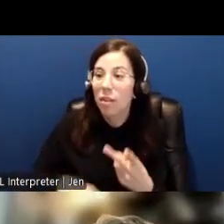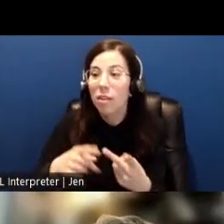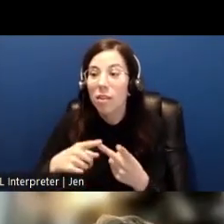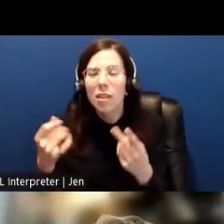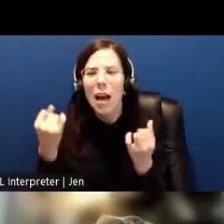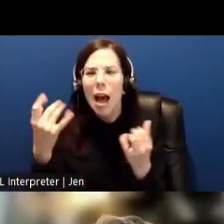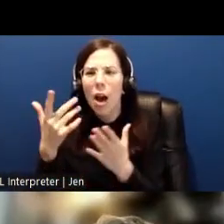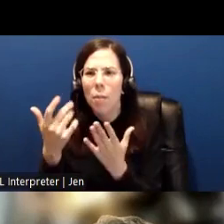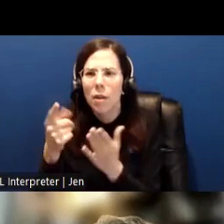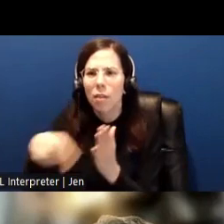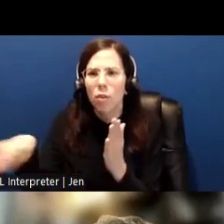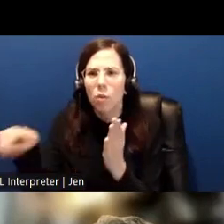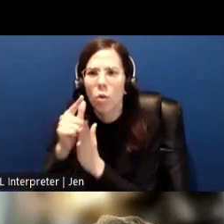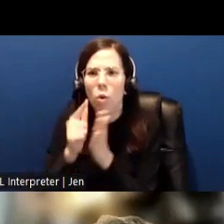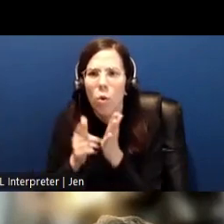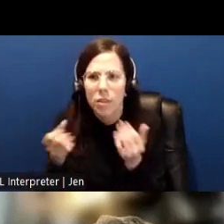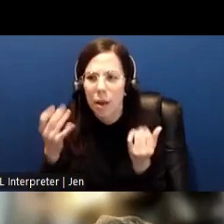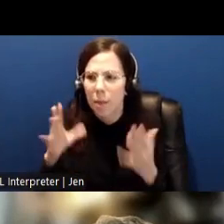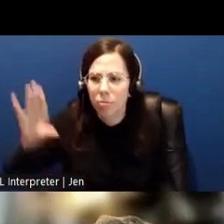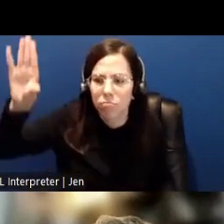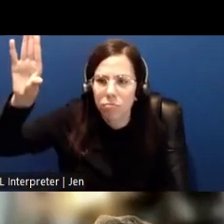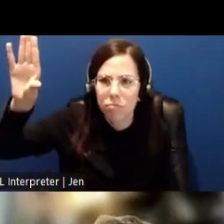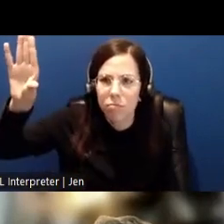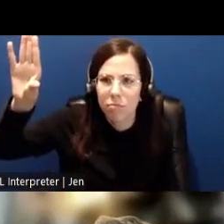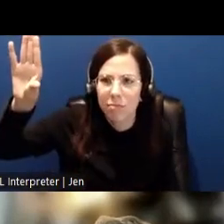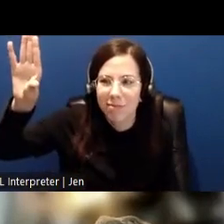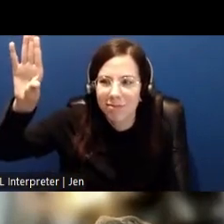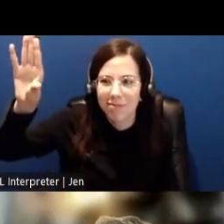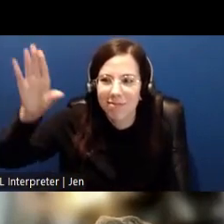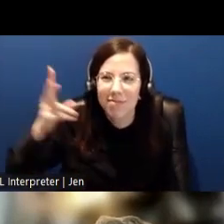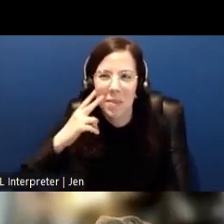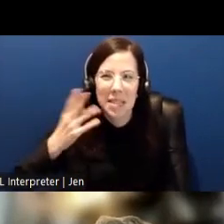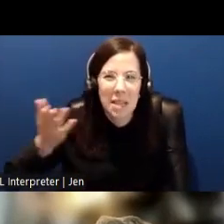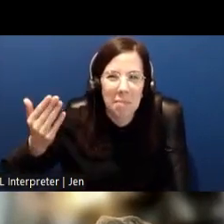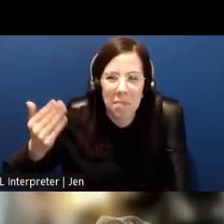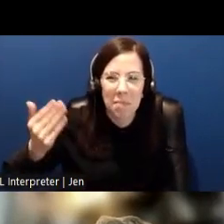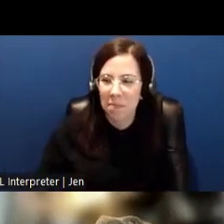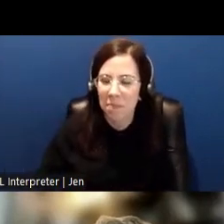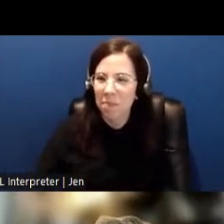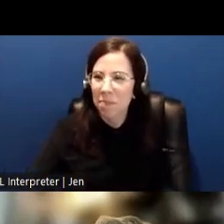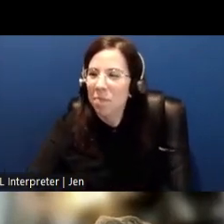are lawyers? Let's see that also.